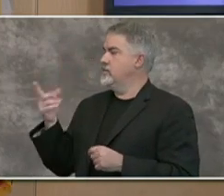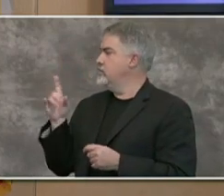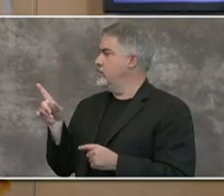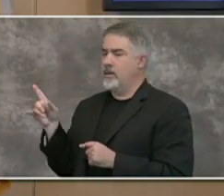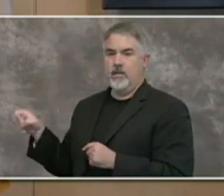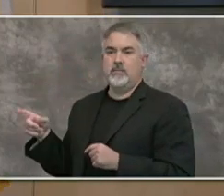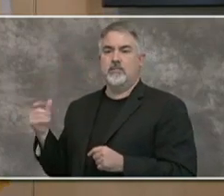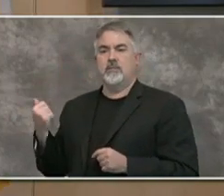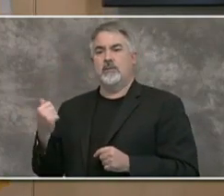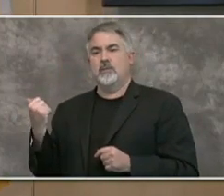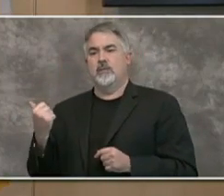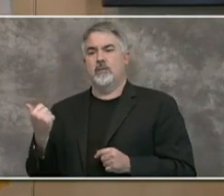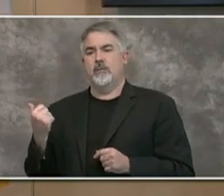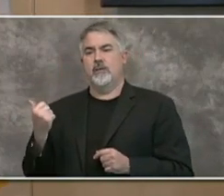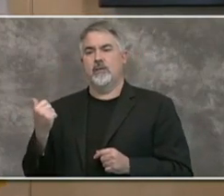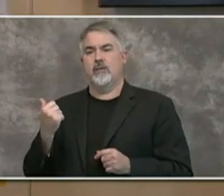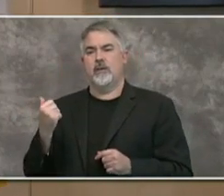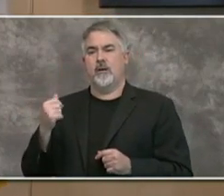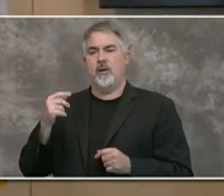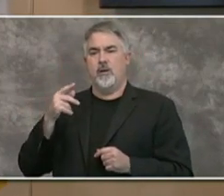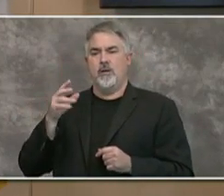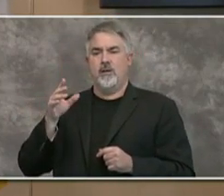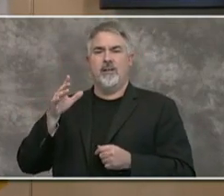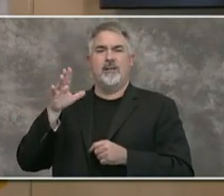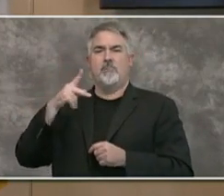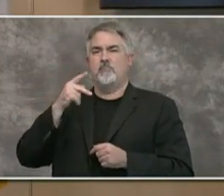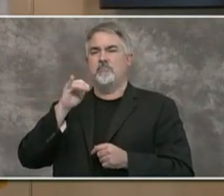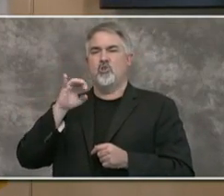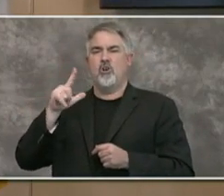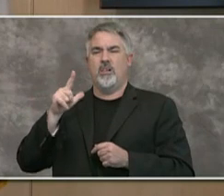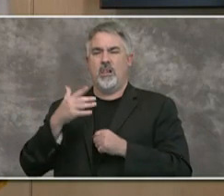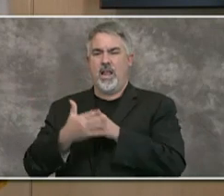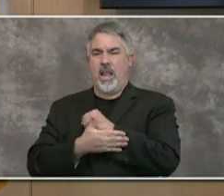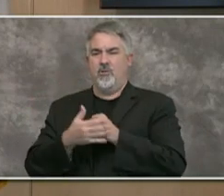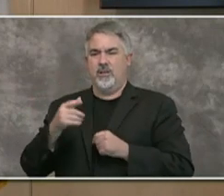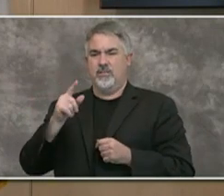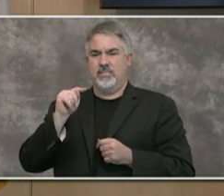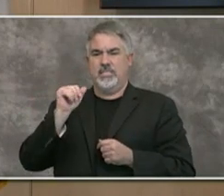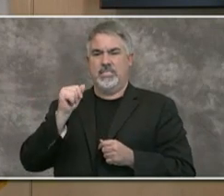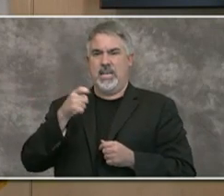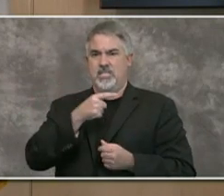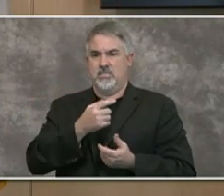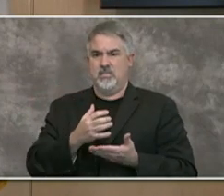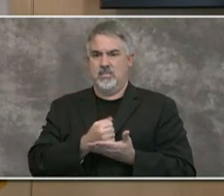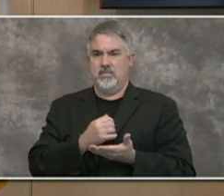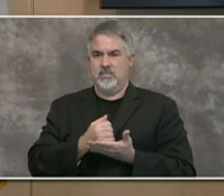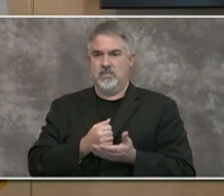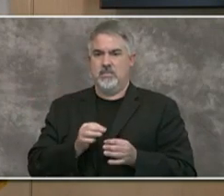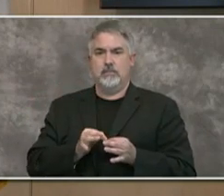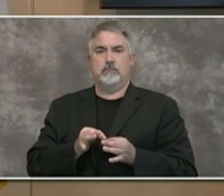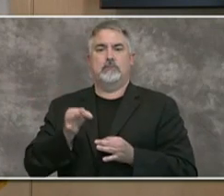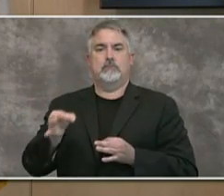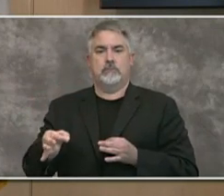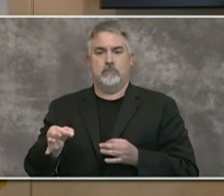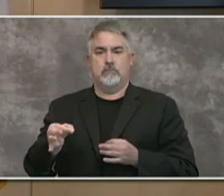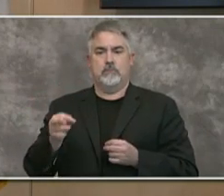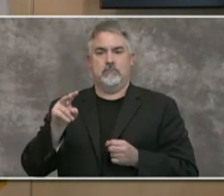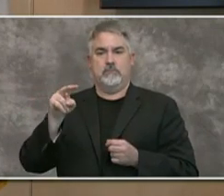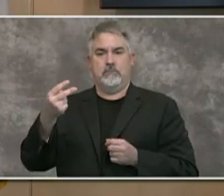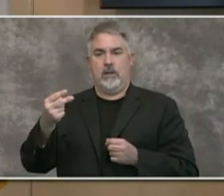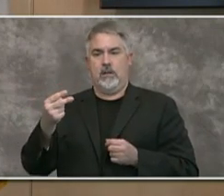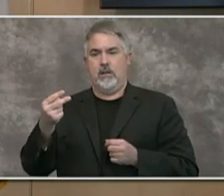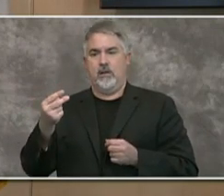of Supervisors gave the county's tax collector the ability to extend the second property tax payment to May 1st. Will